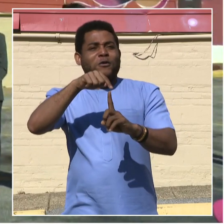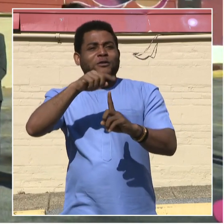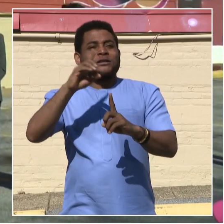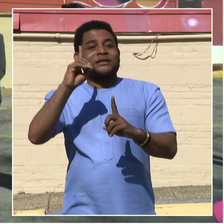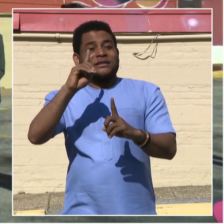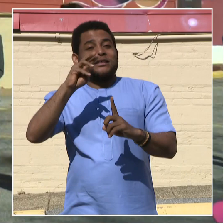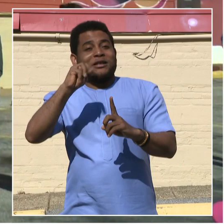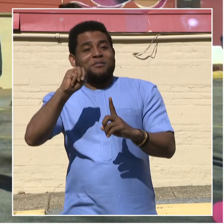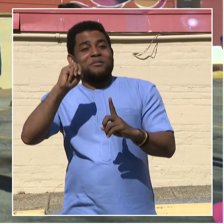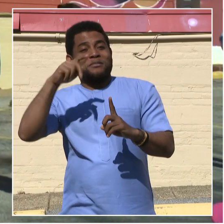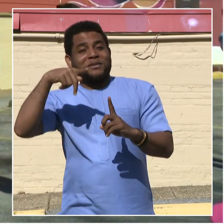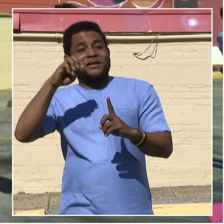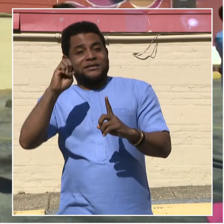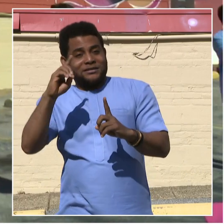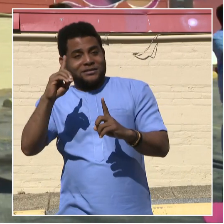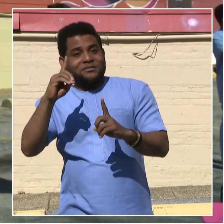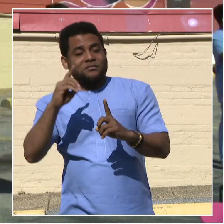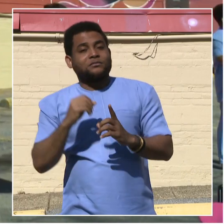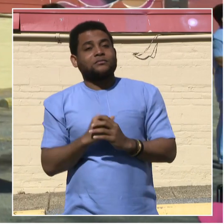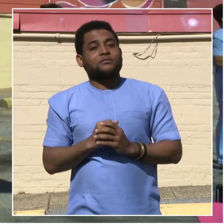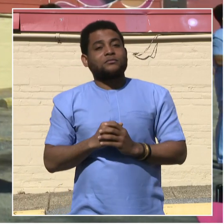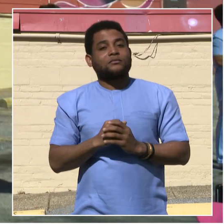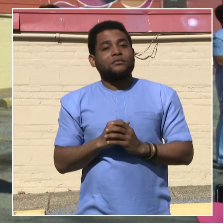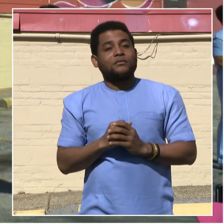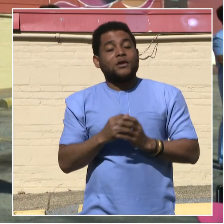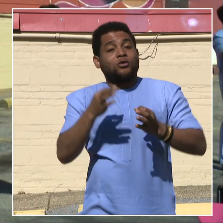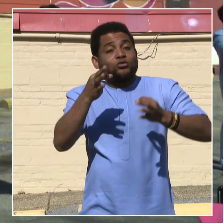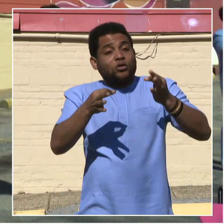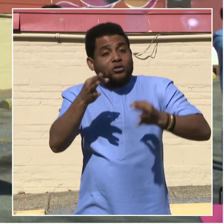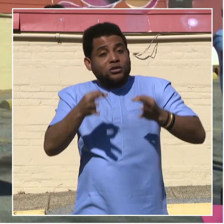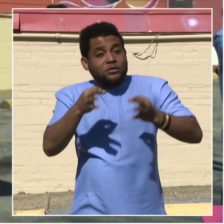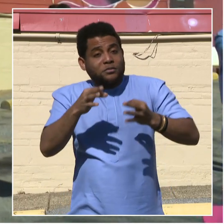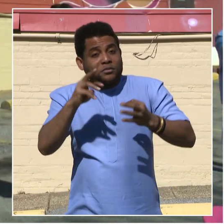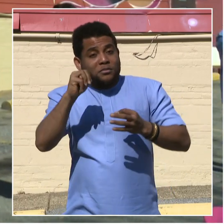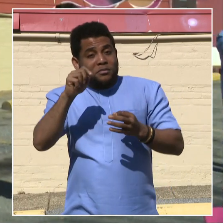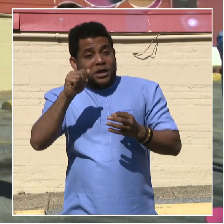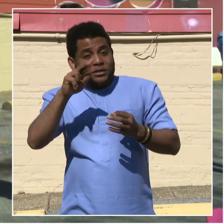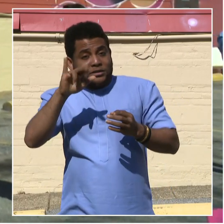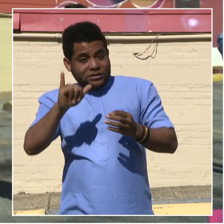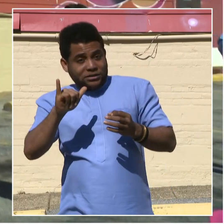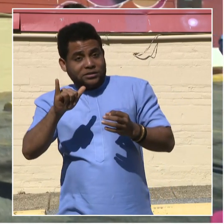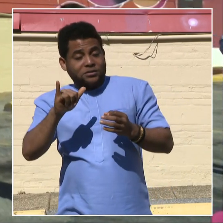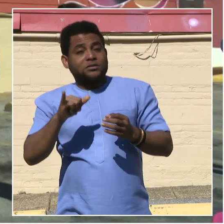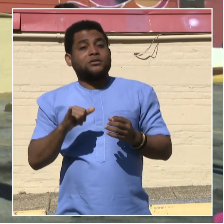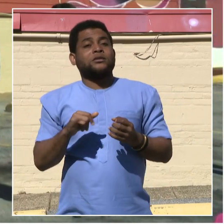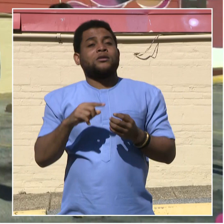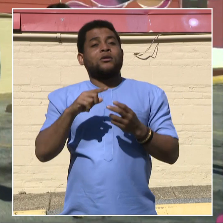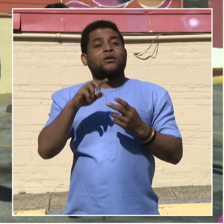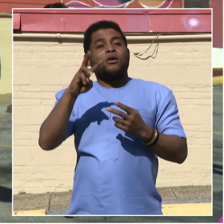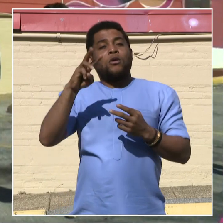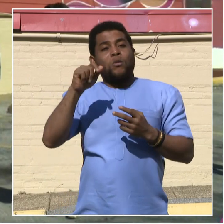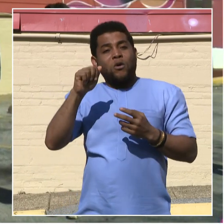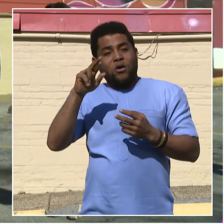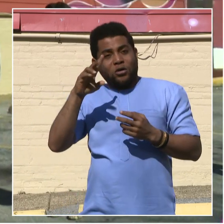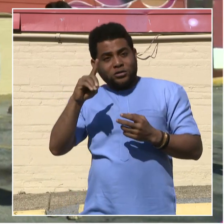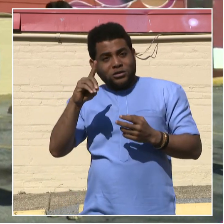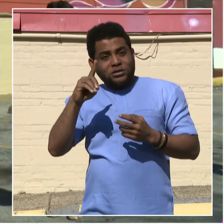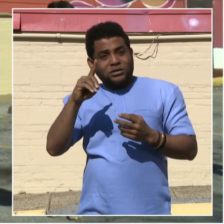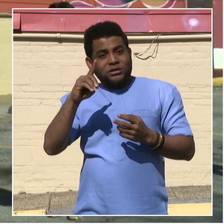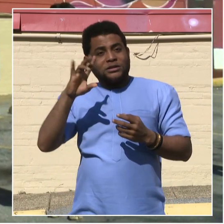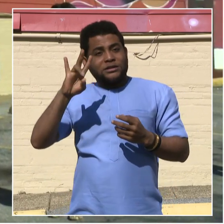DSLBD, to Judge Mary Terrell, to Ward 7 Partnership, Truist Bank,